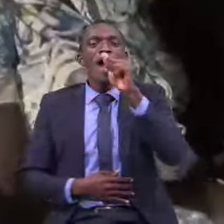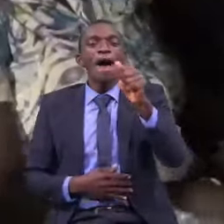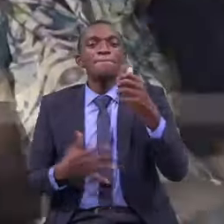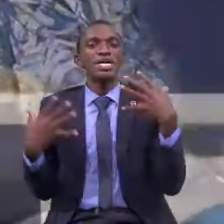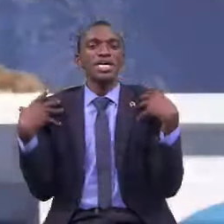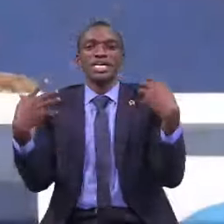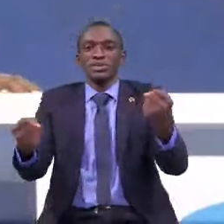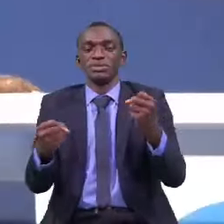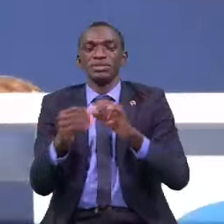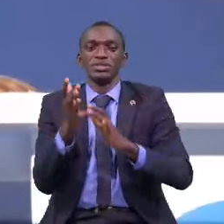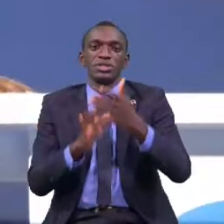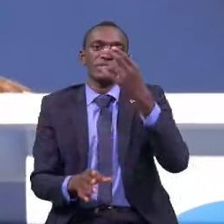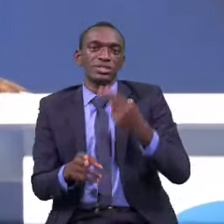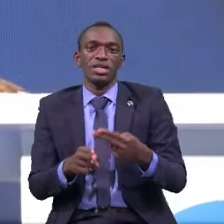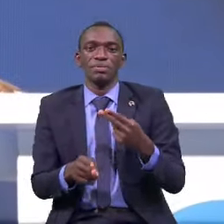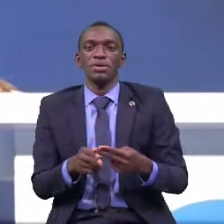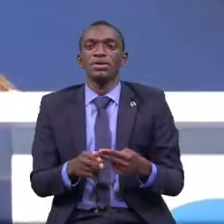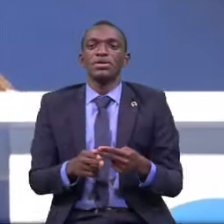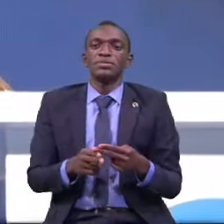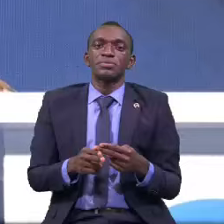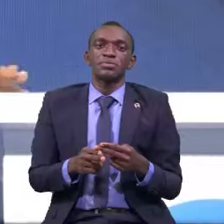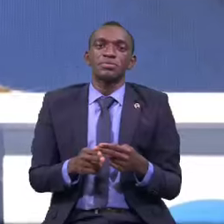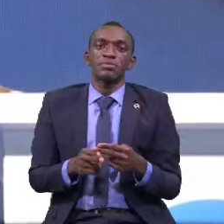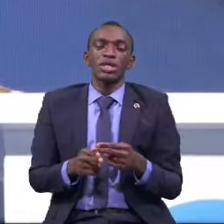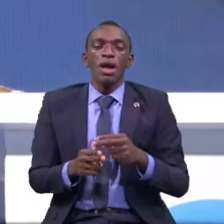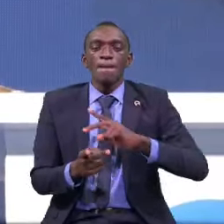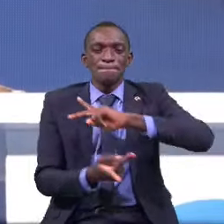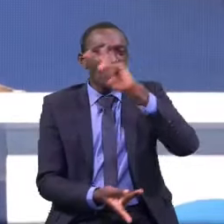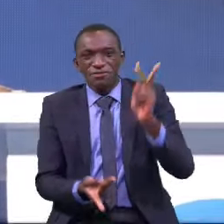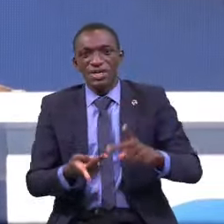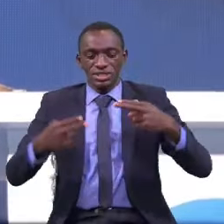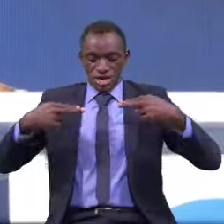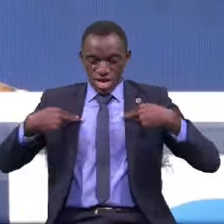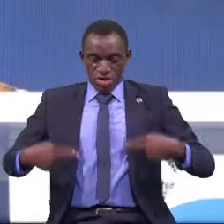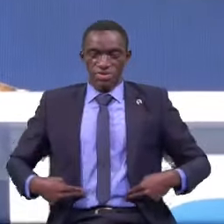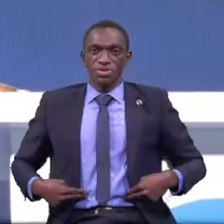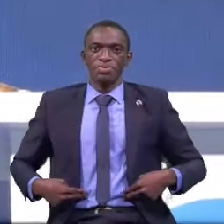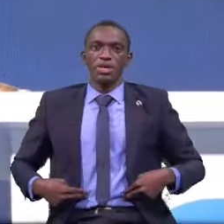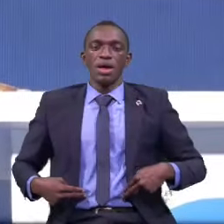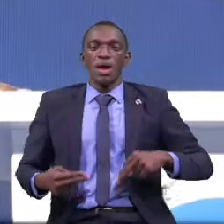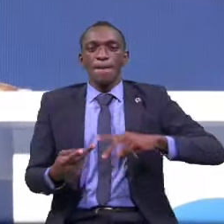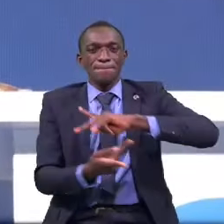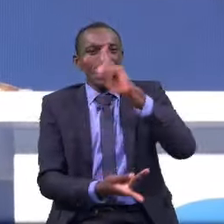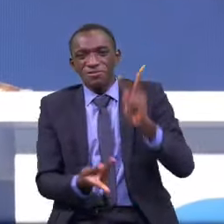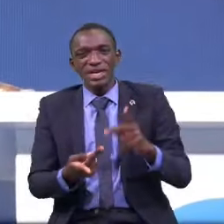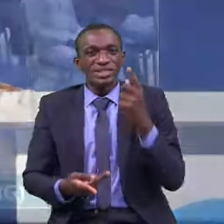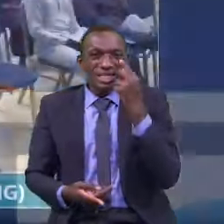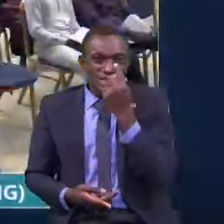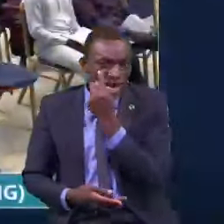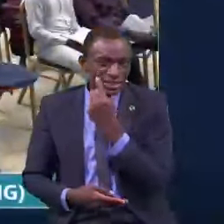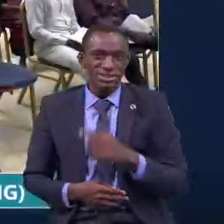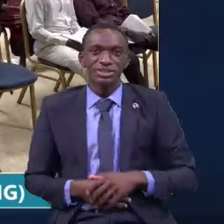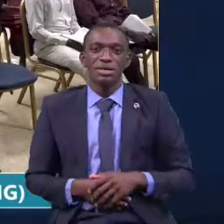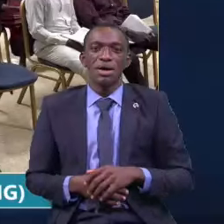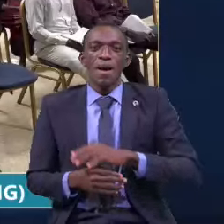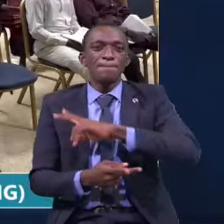You must be restored. Perfect health. Perfect sight.